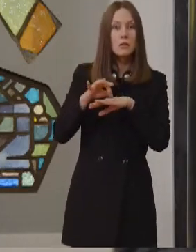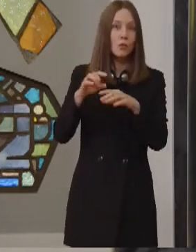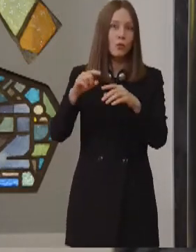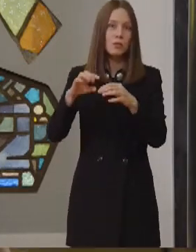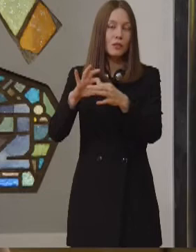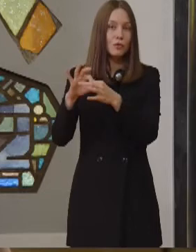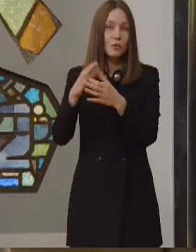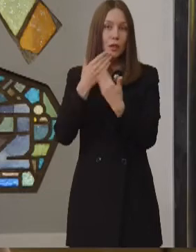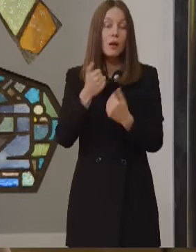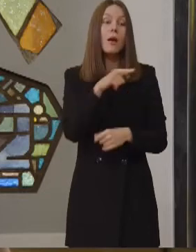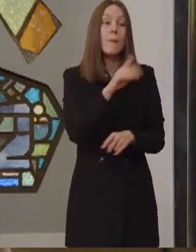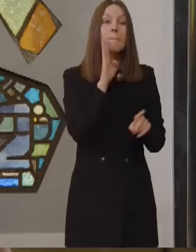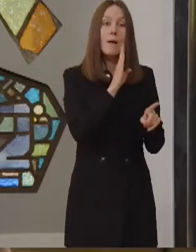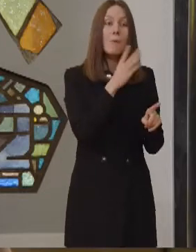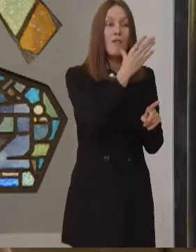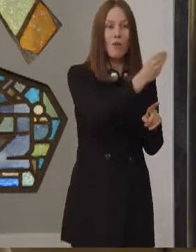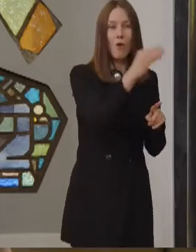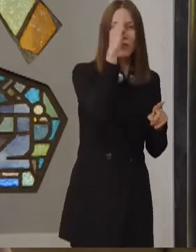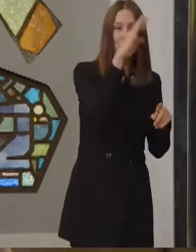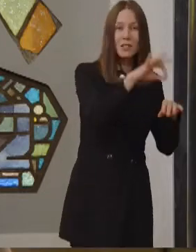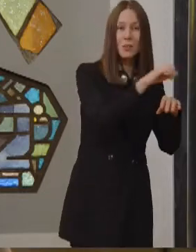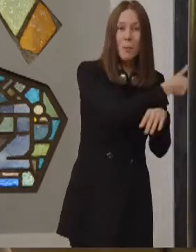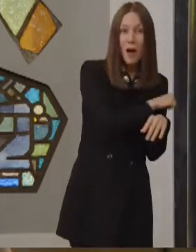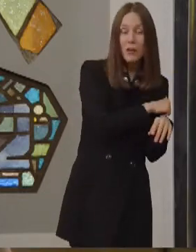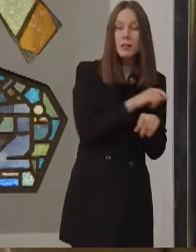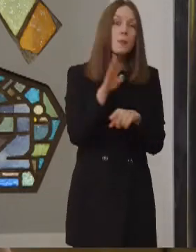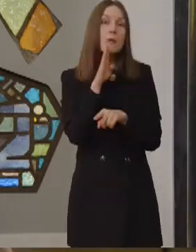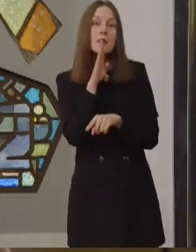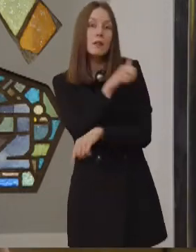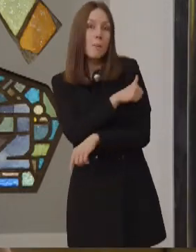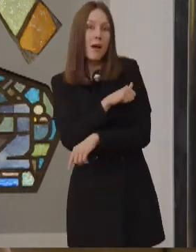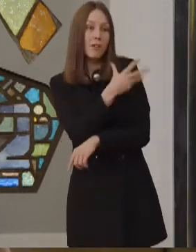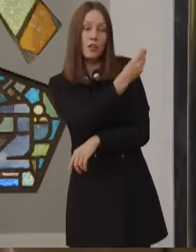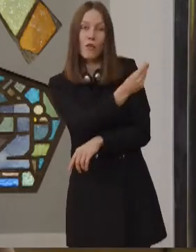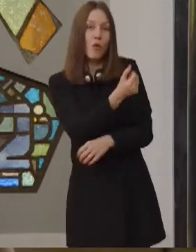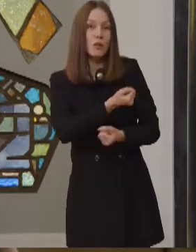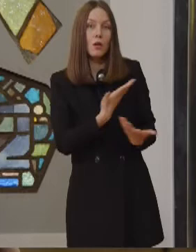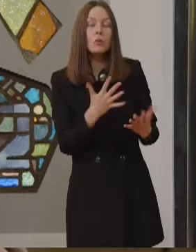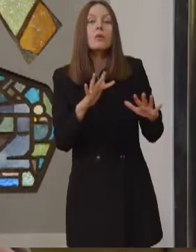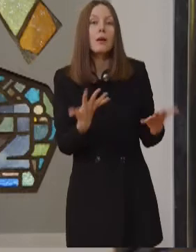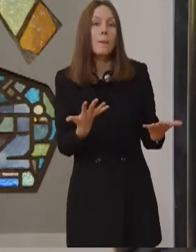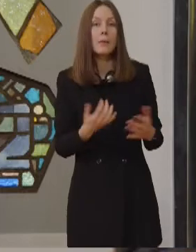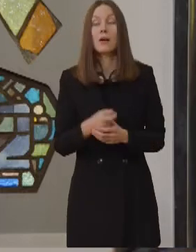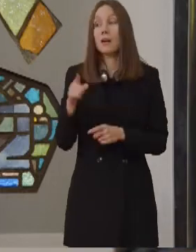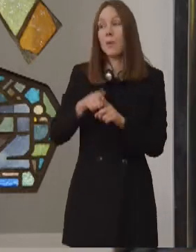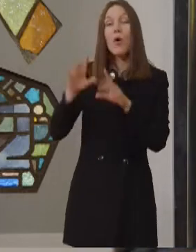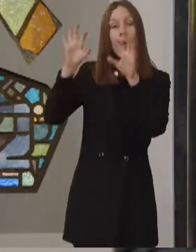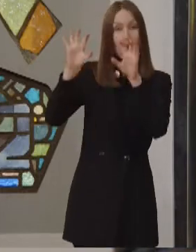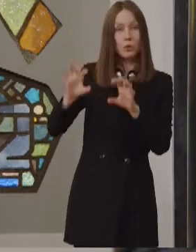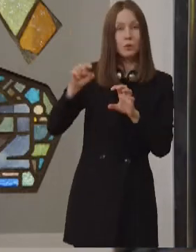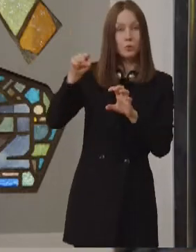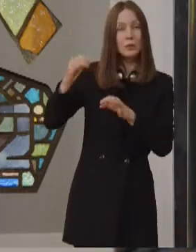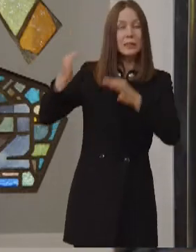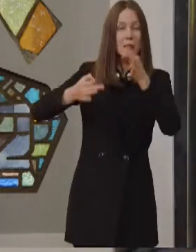There's no, mother has been married to the stepfather, but the surname